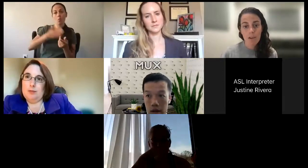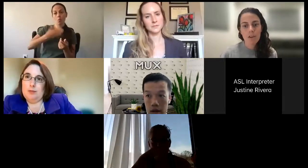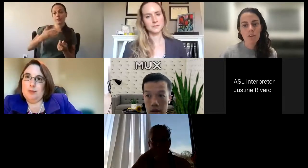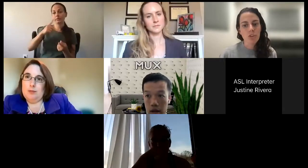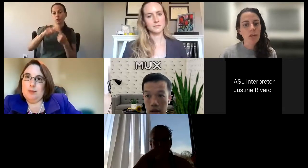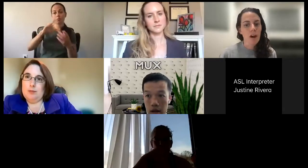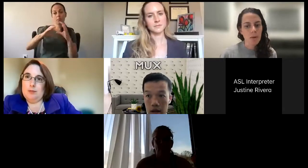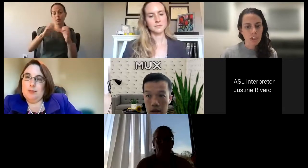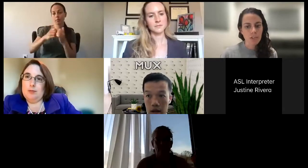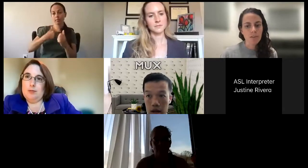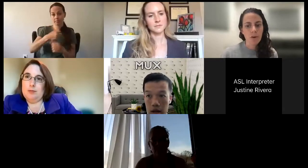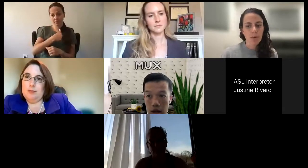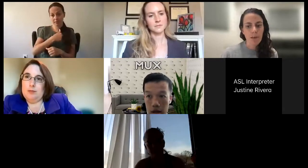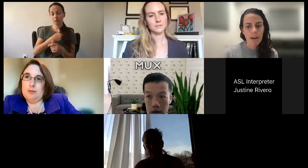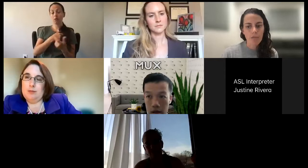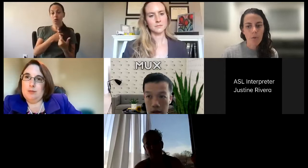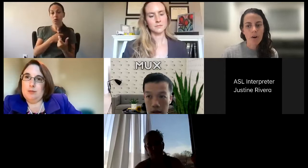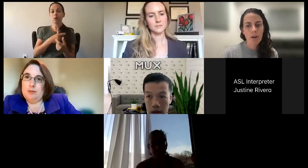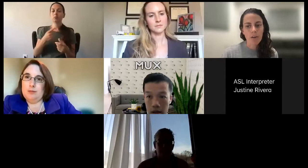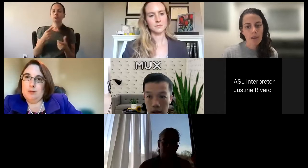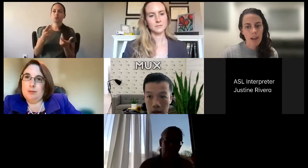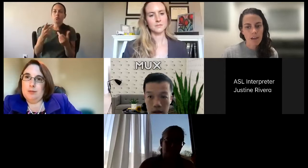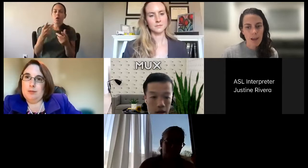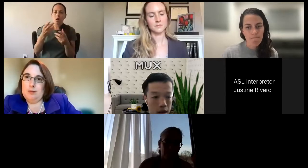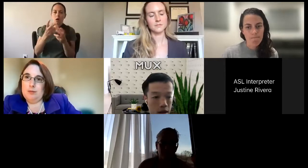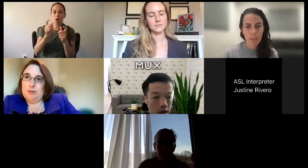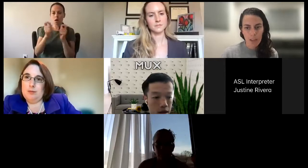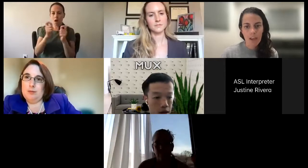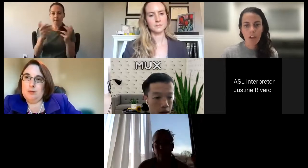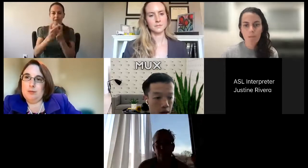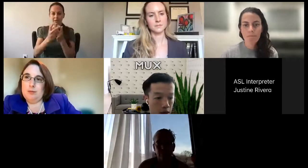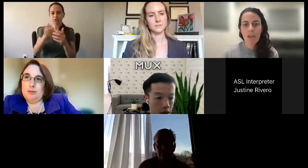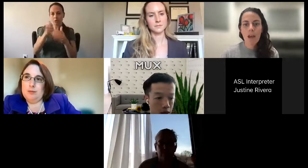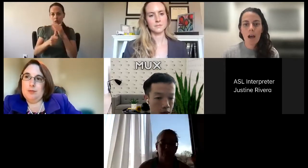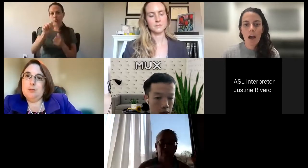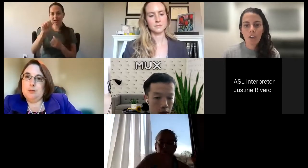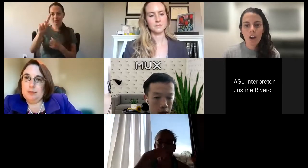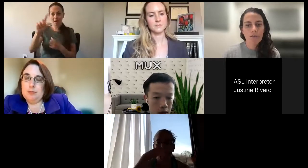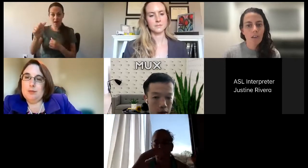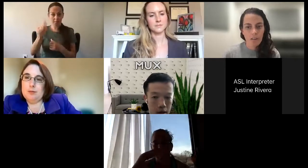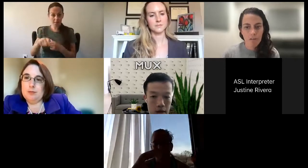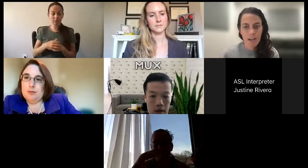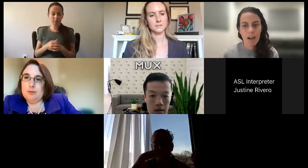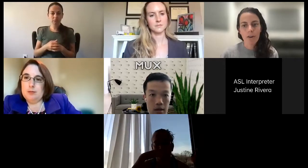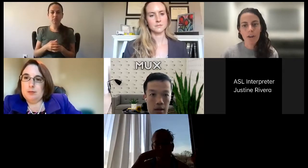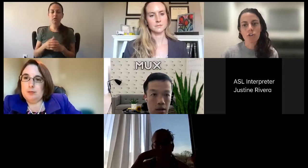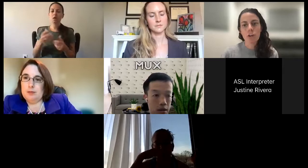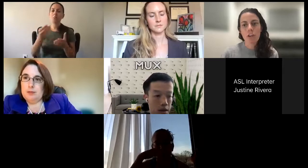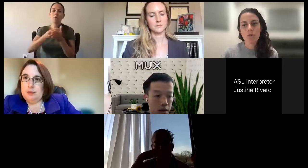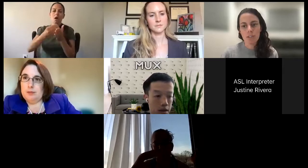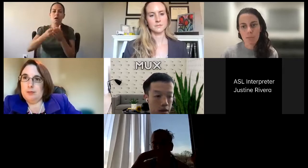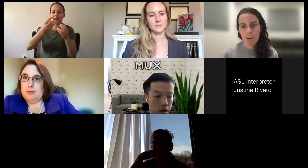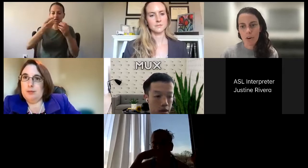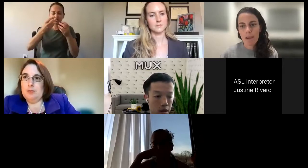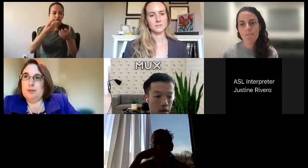me using accommodations that are provided for under the ADA law. I lost a lot of money hiring an attorney